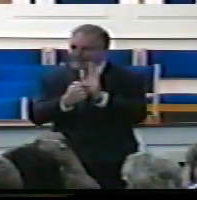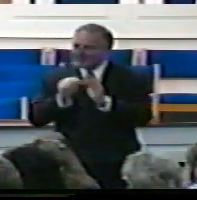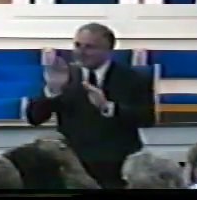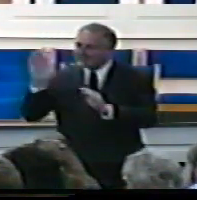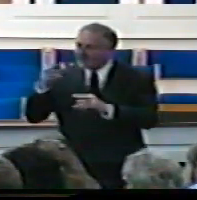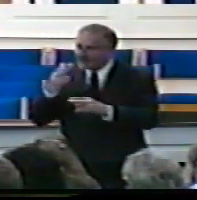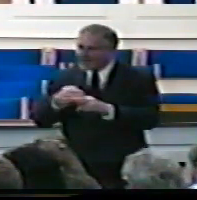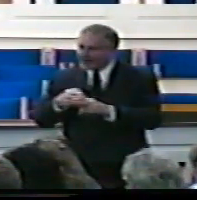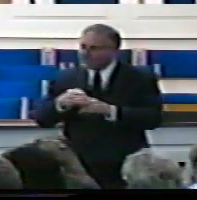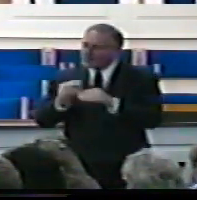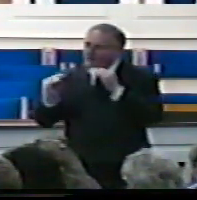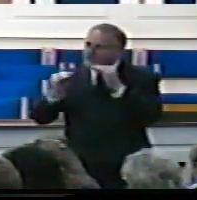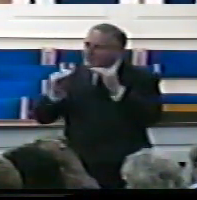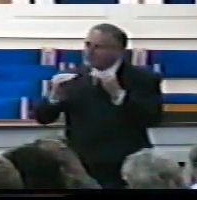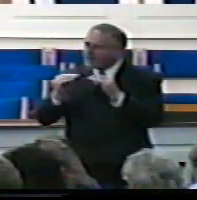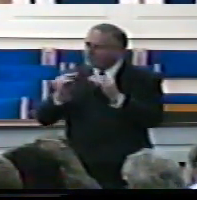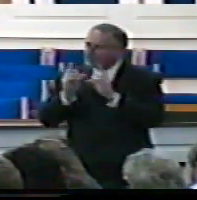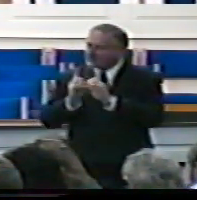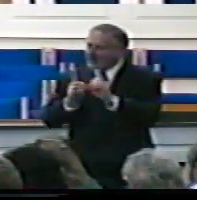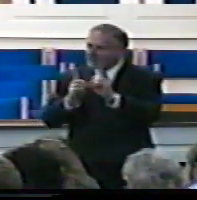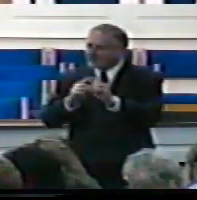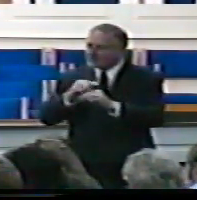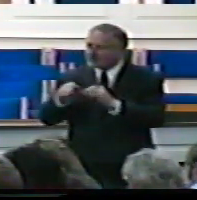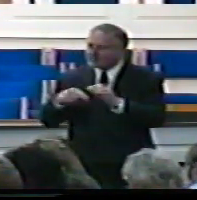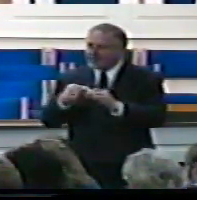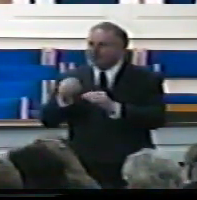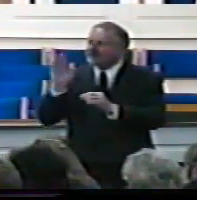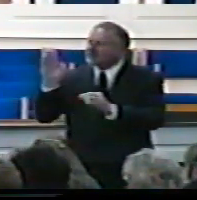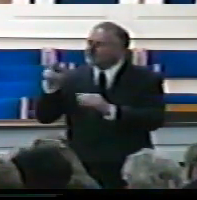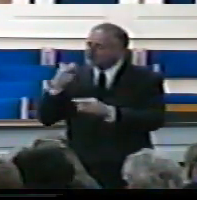he taught them, but he taught them on the subject of